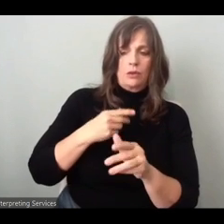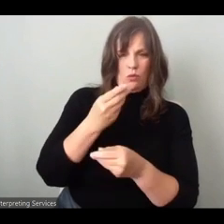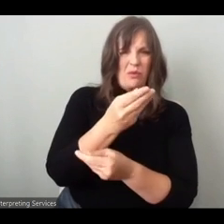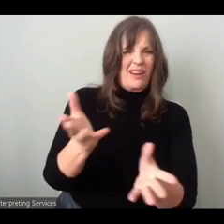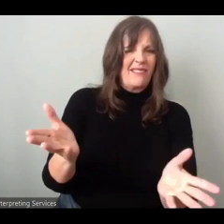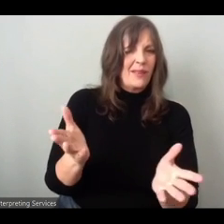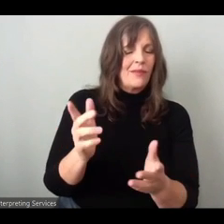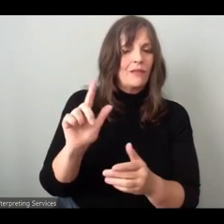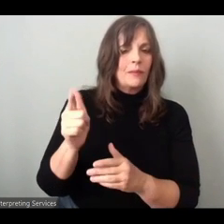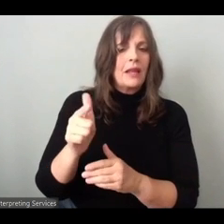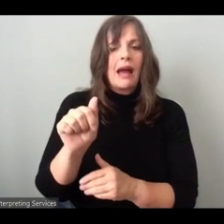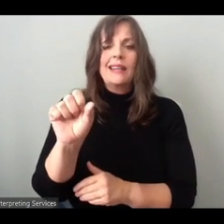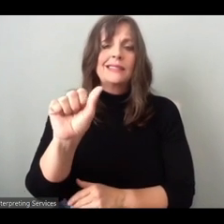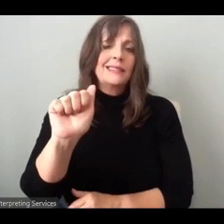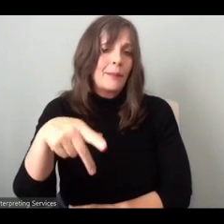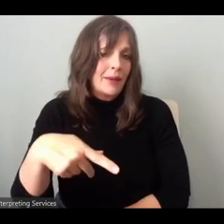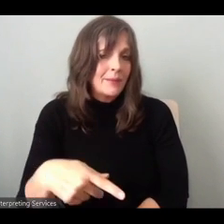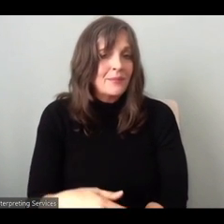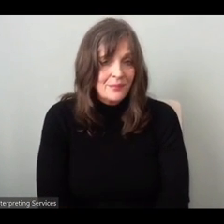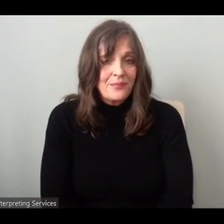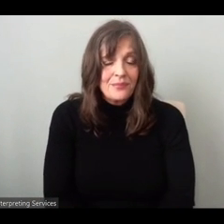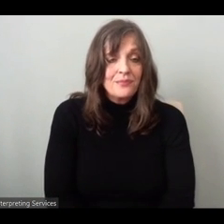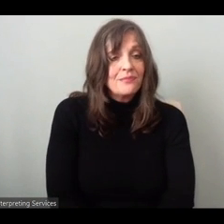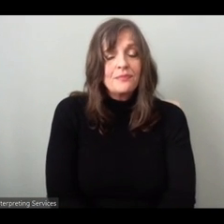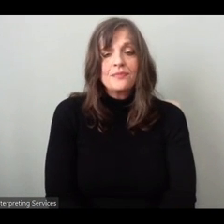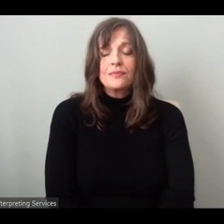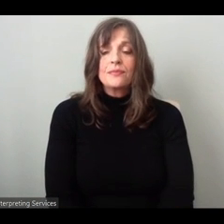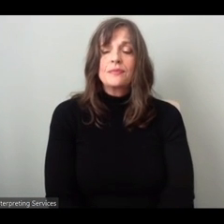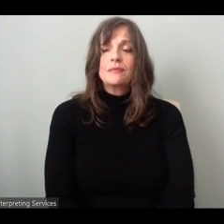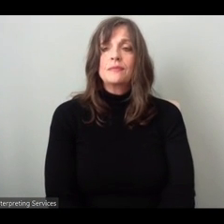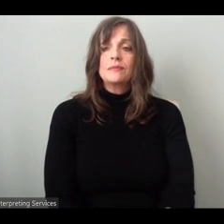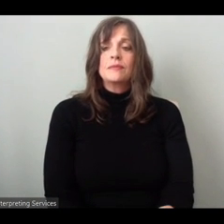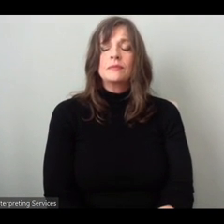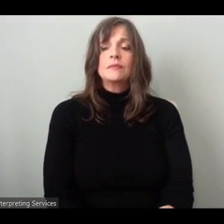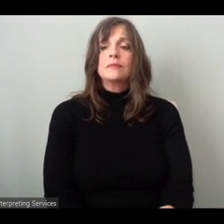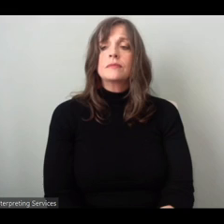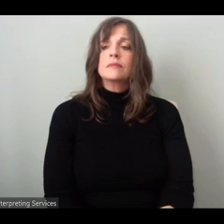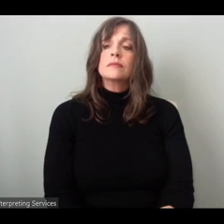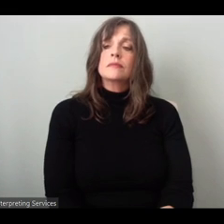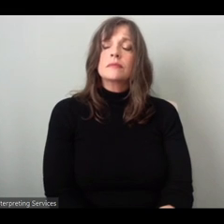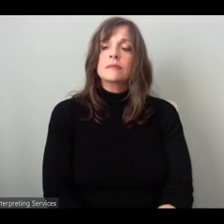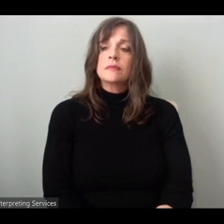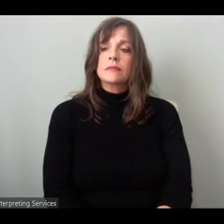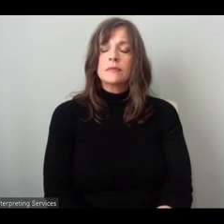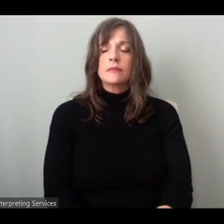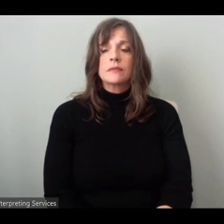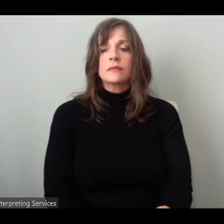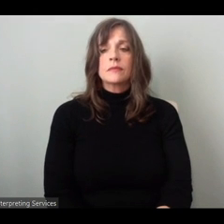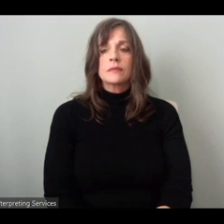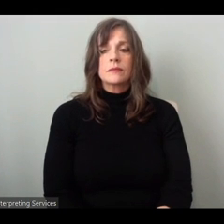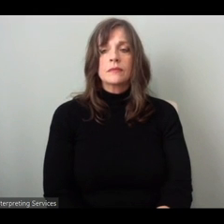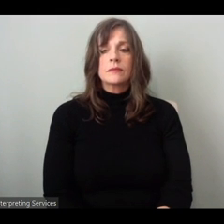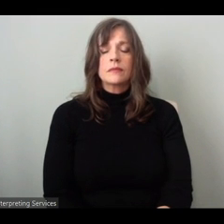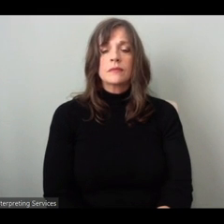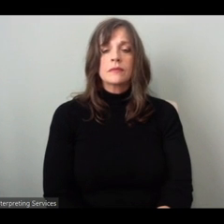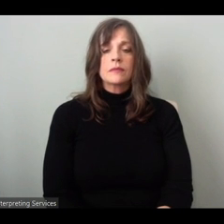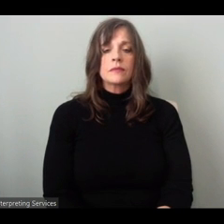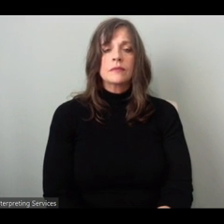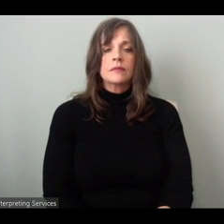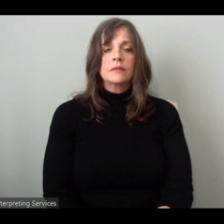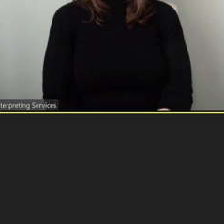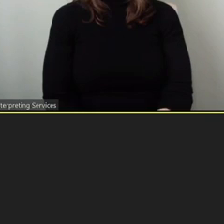as funders, it's important for us to leverage what we can. You know, we can't just ask